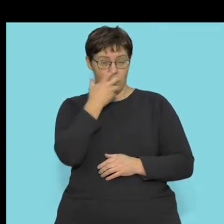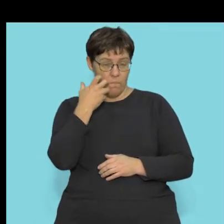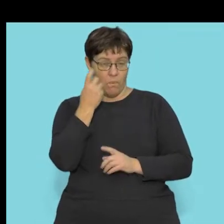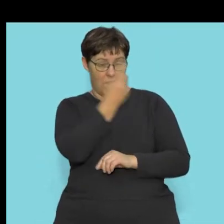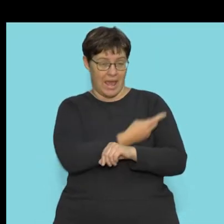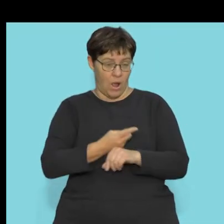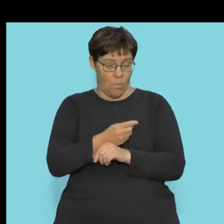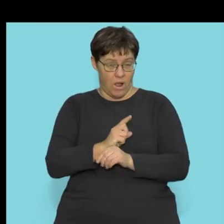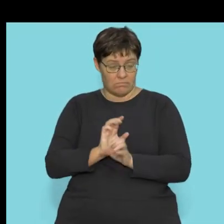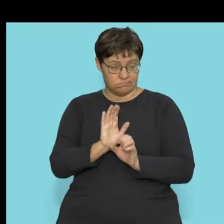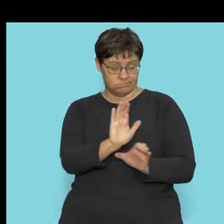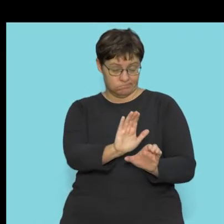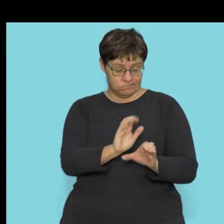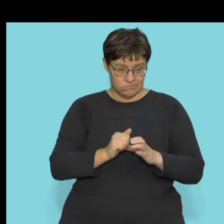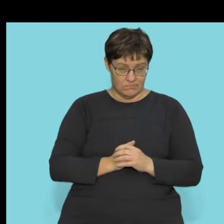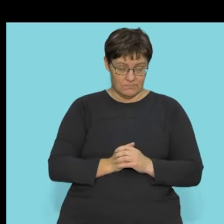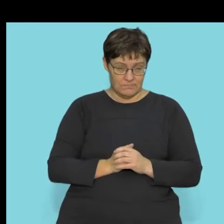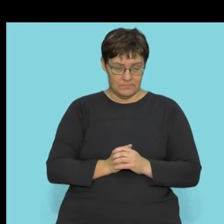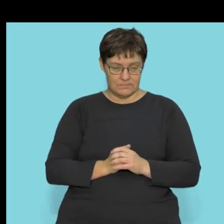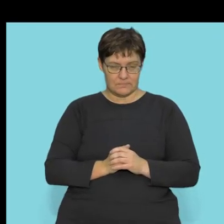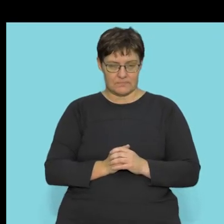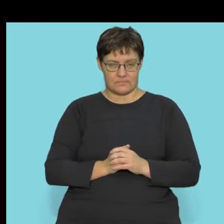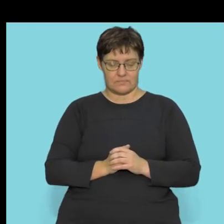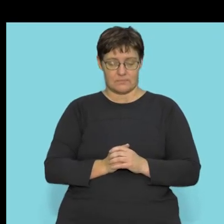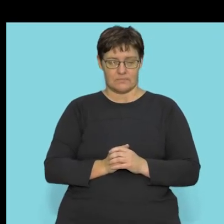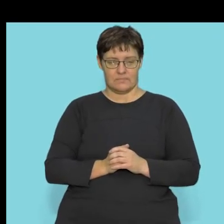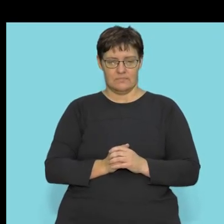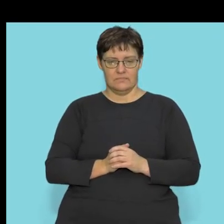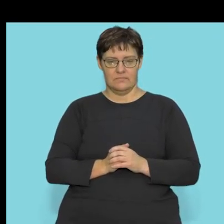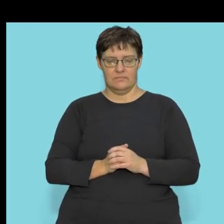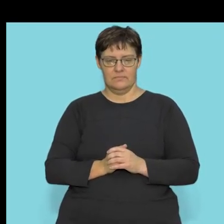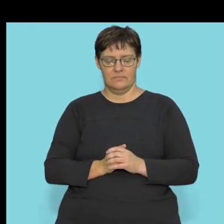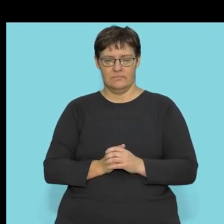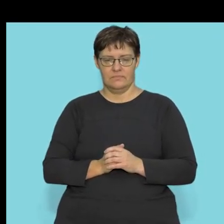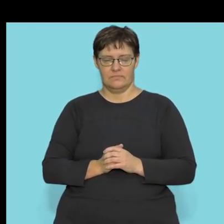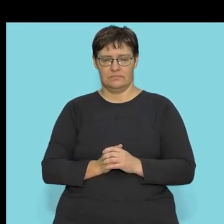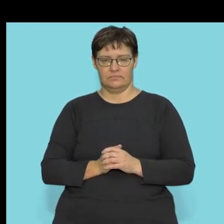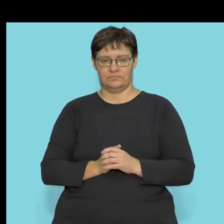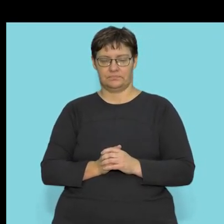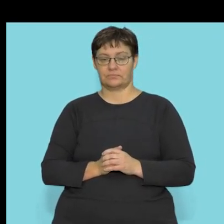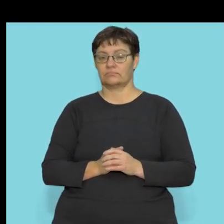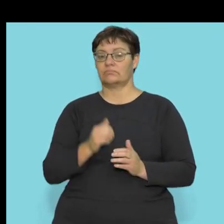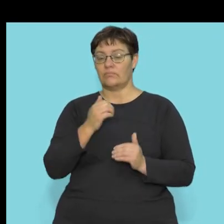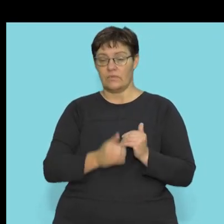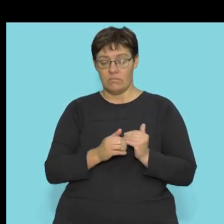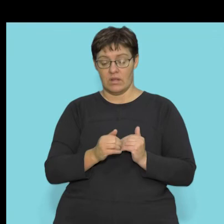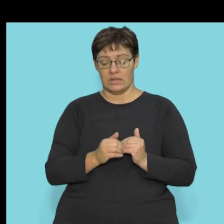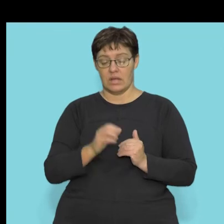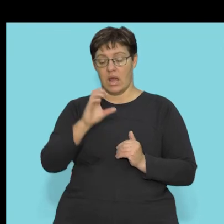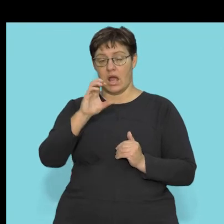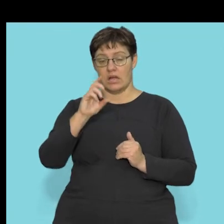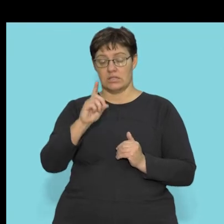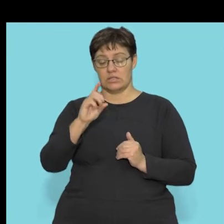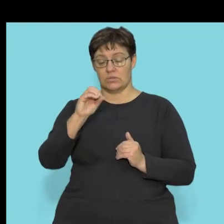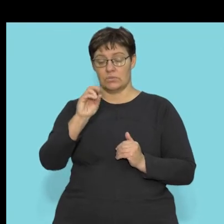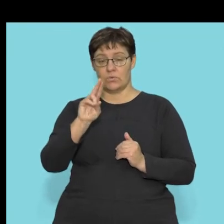to 1 hour of being placed in a warm environment. And so when